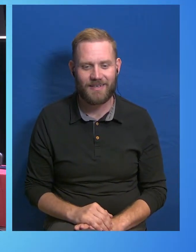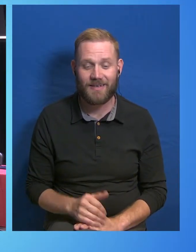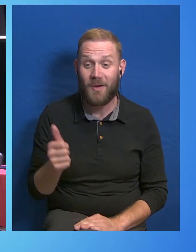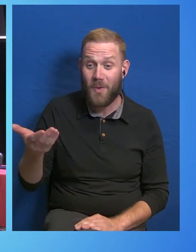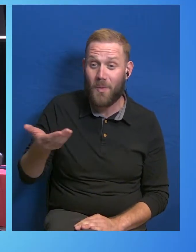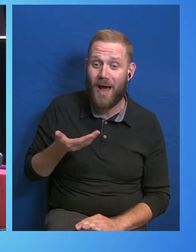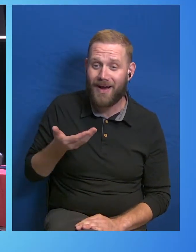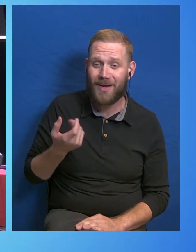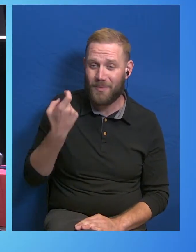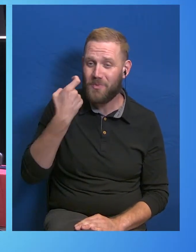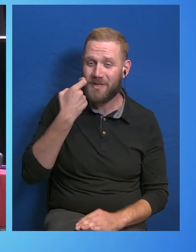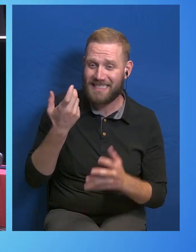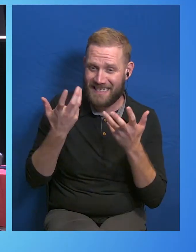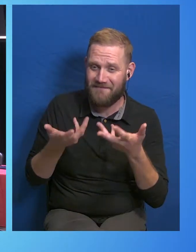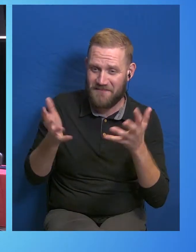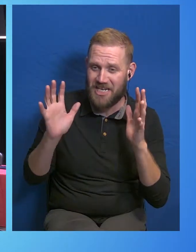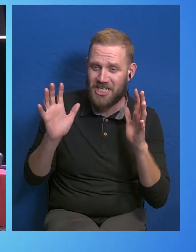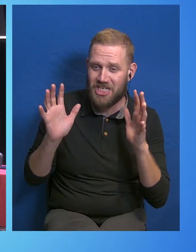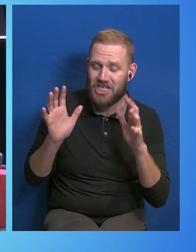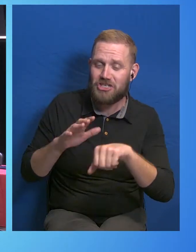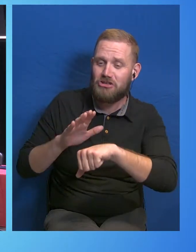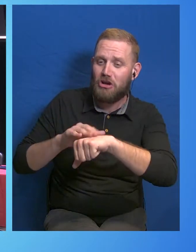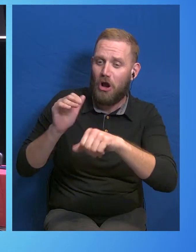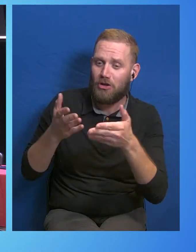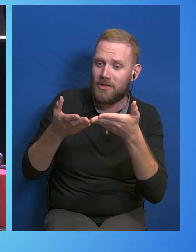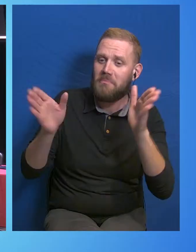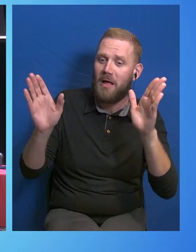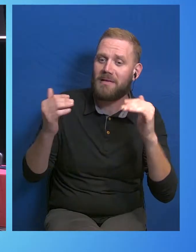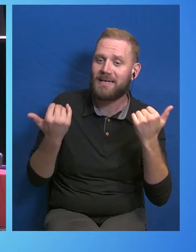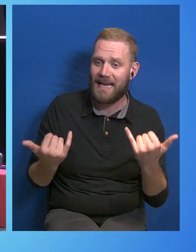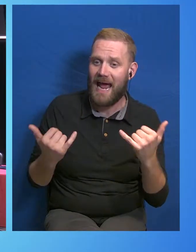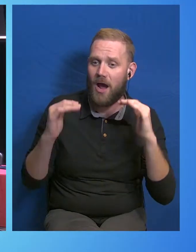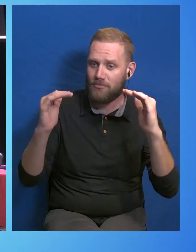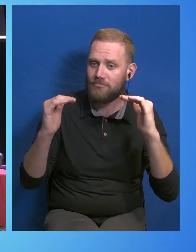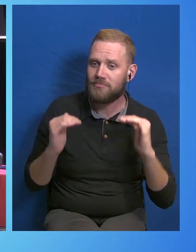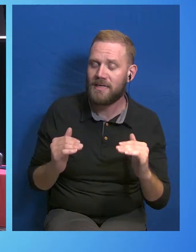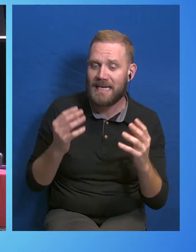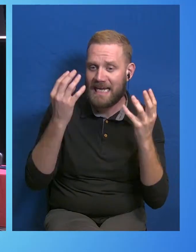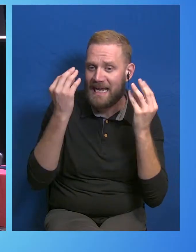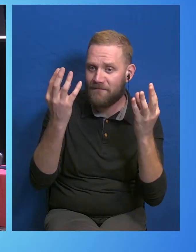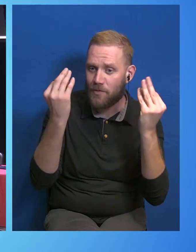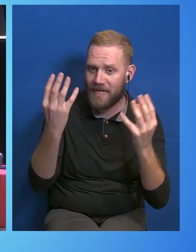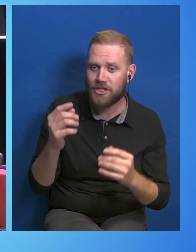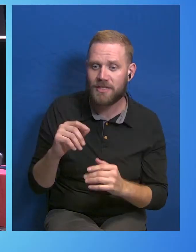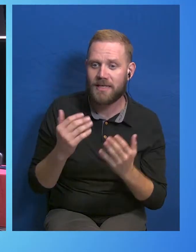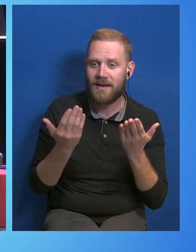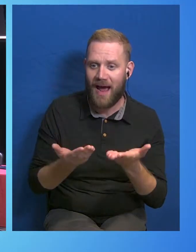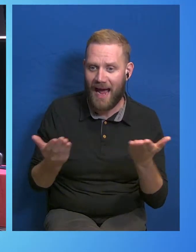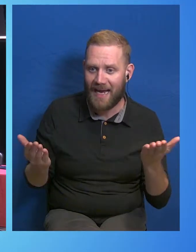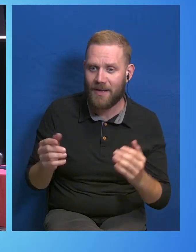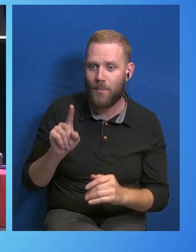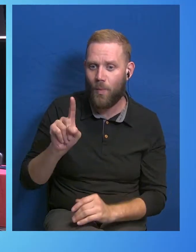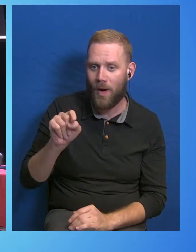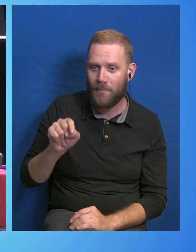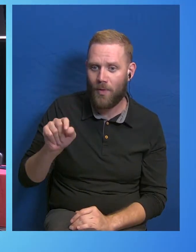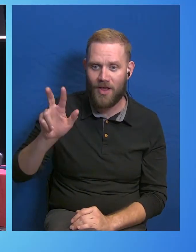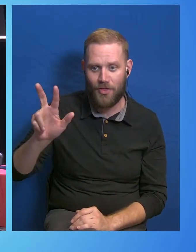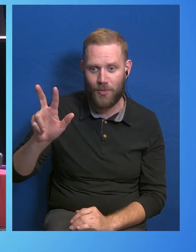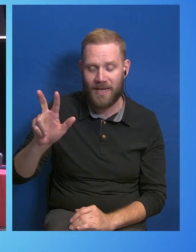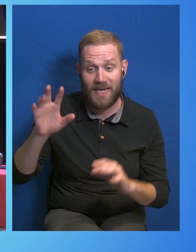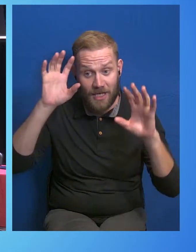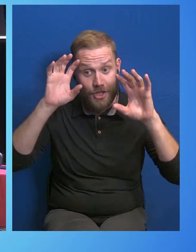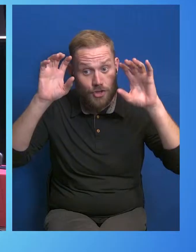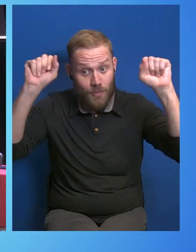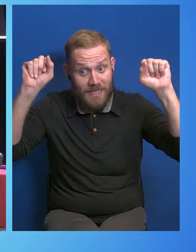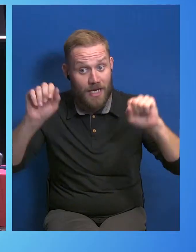Welcome. We just finished the call to the public, and we're going to move on to information item 1.3, the